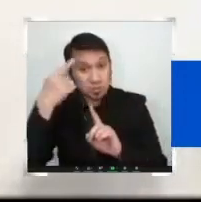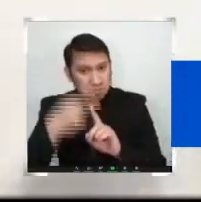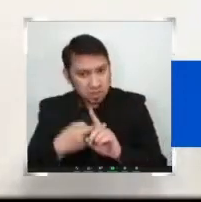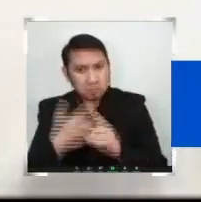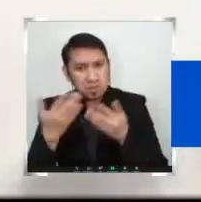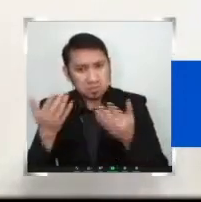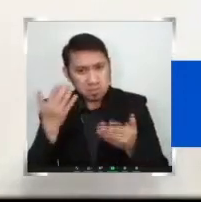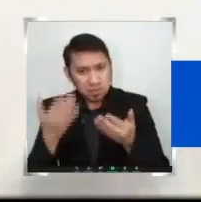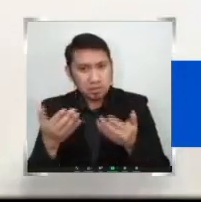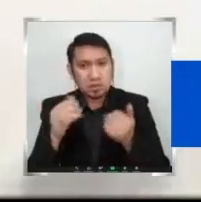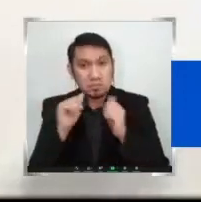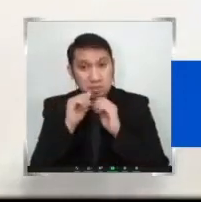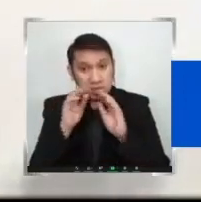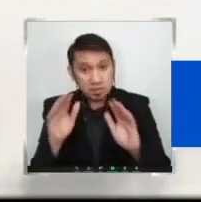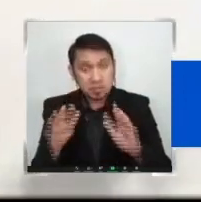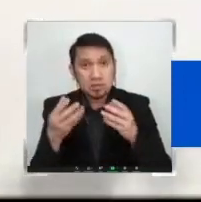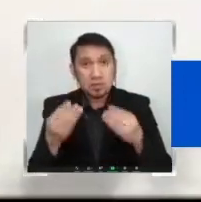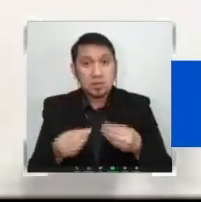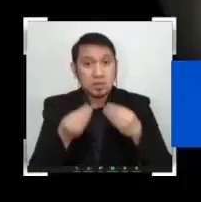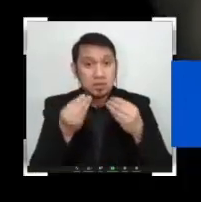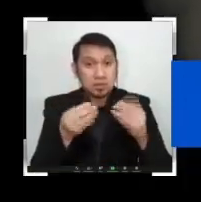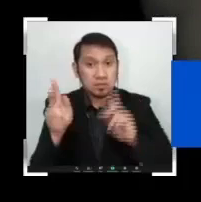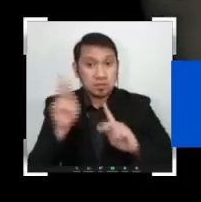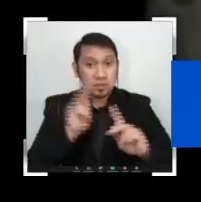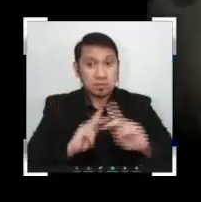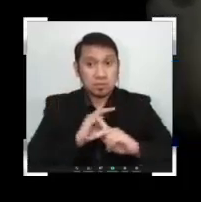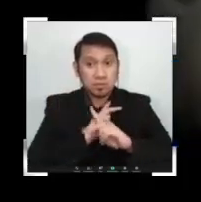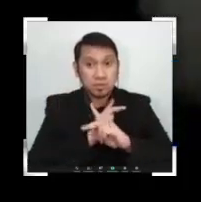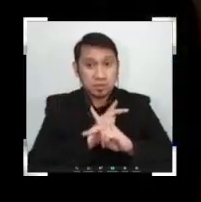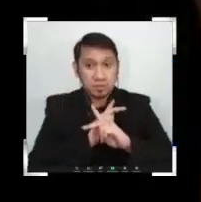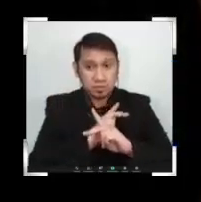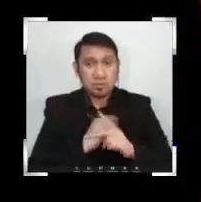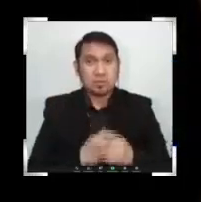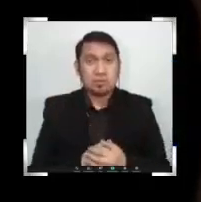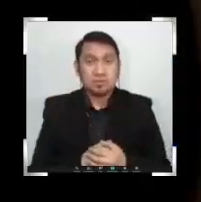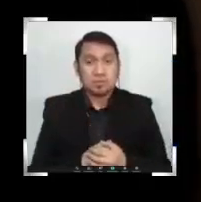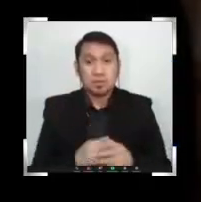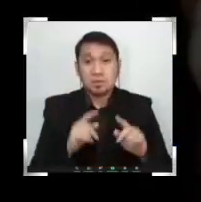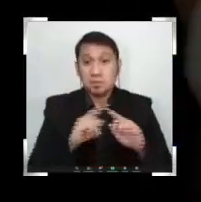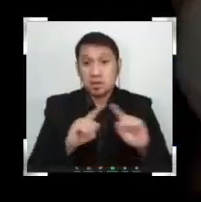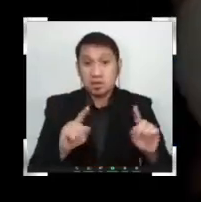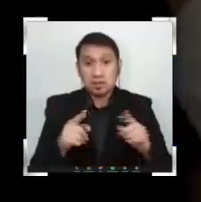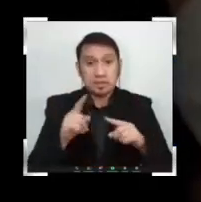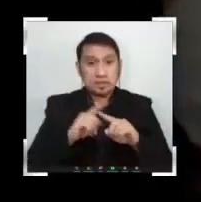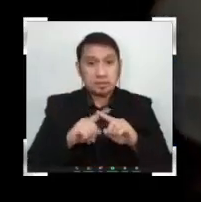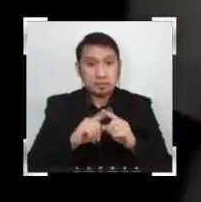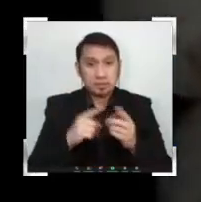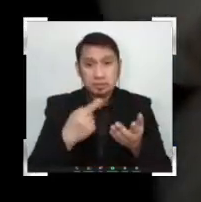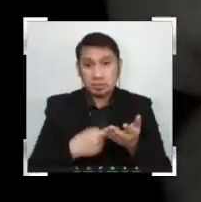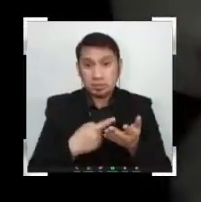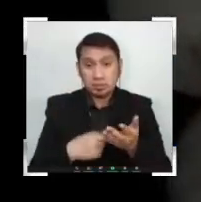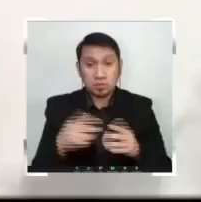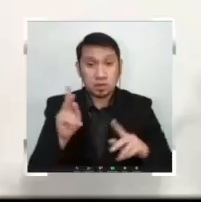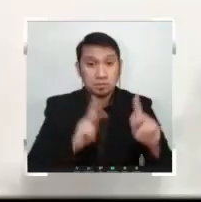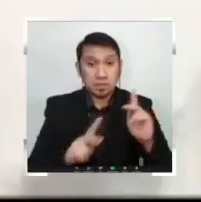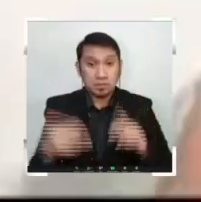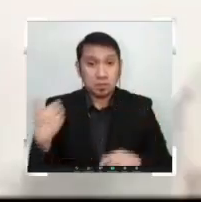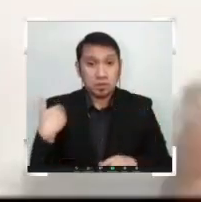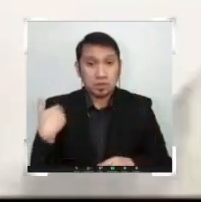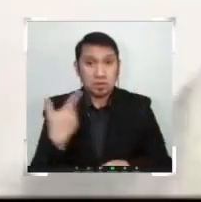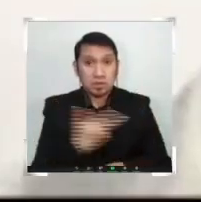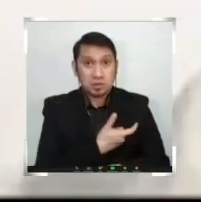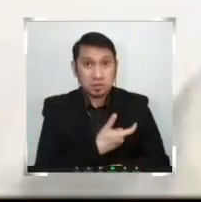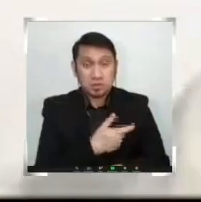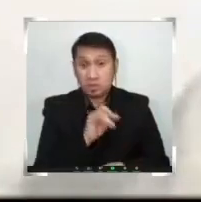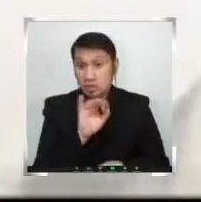the population protection that we need everywhere. Pero ibang usapan pa rin daw ang mga hindi bakunado. But if you're unvaccinated, that's